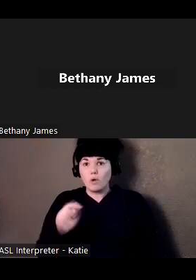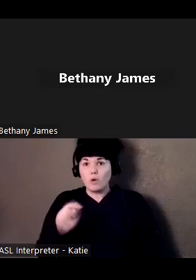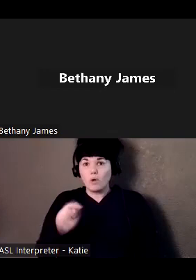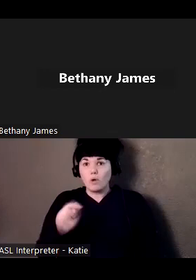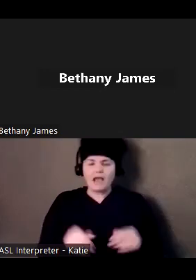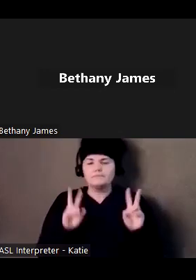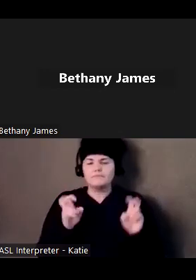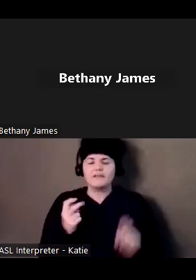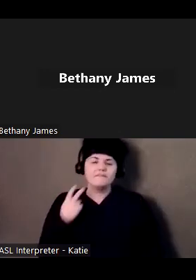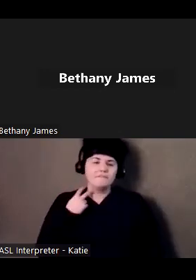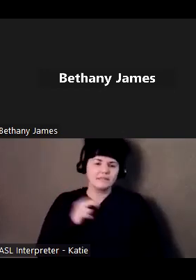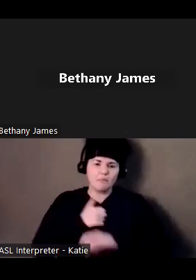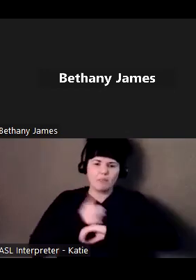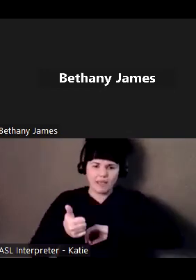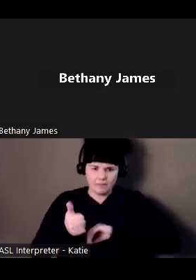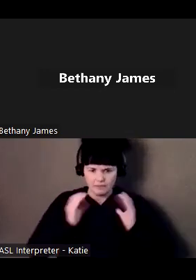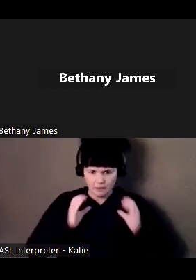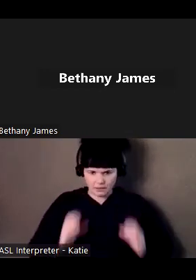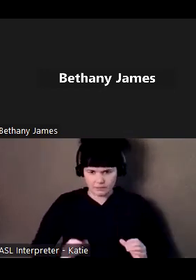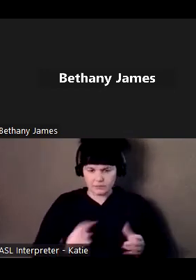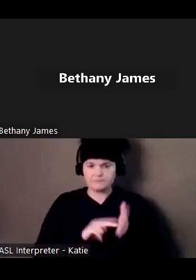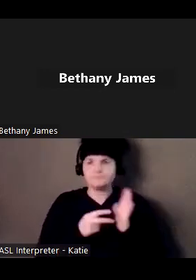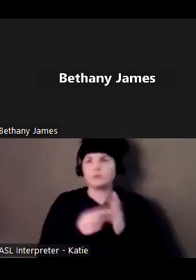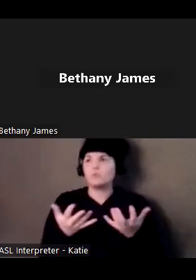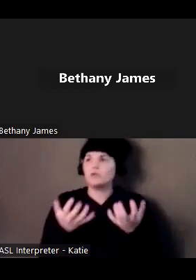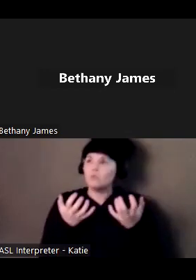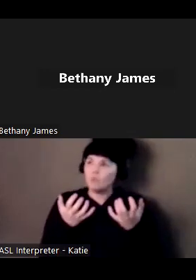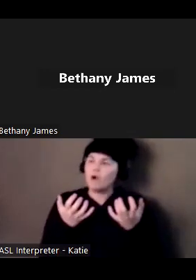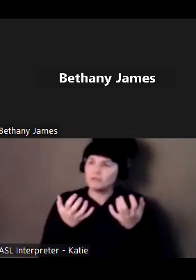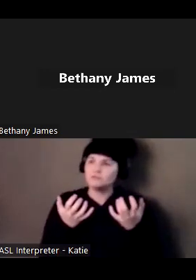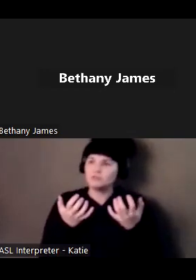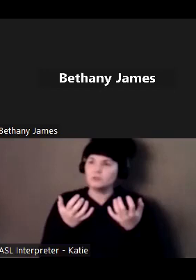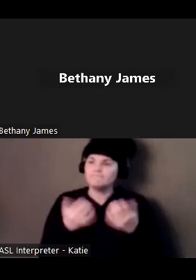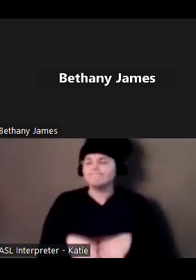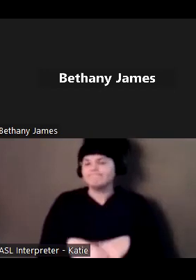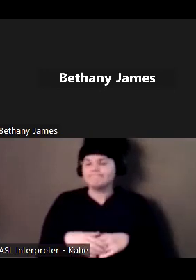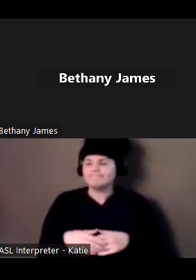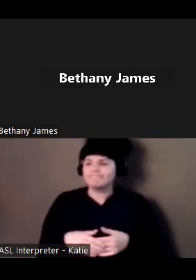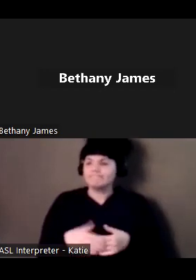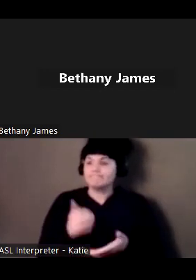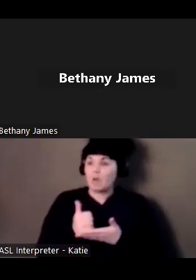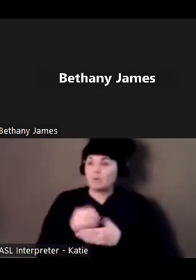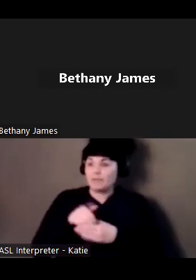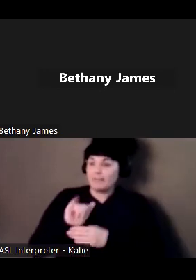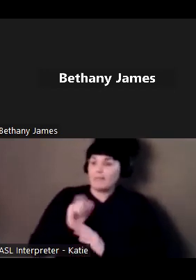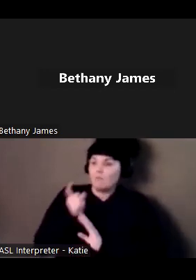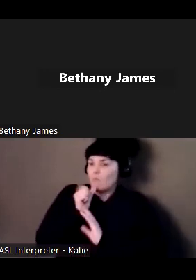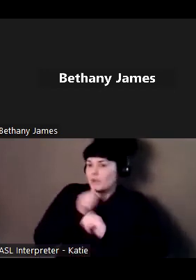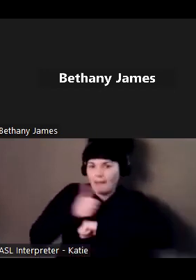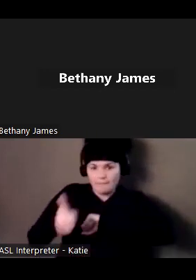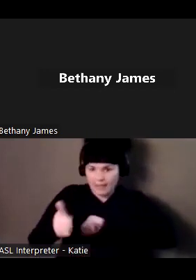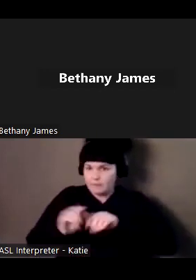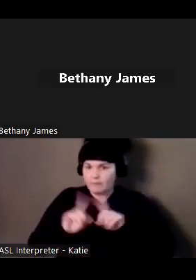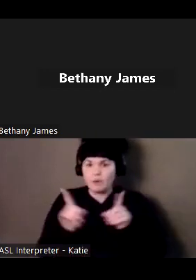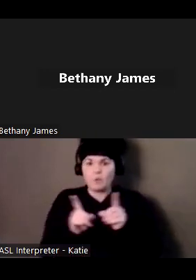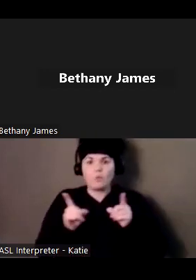customers? So, wanting to meet them where they're at and not, blame them, but also give them